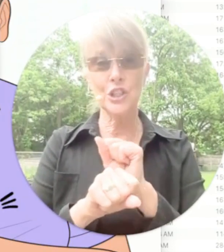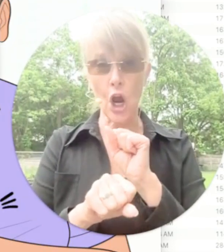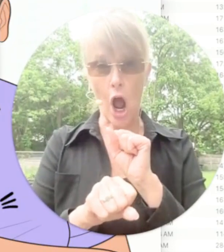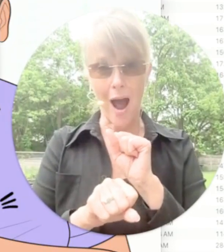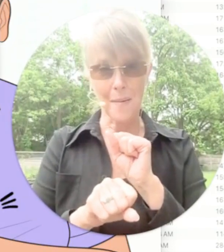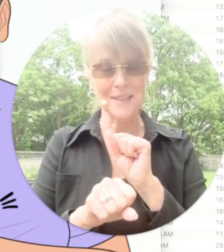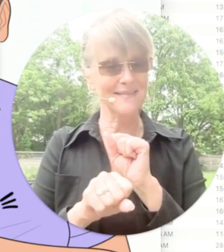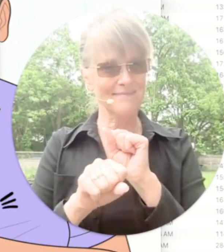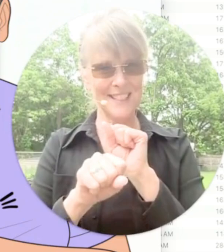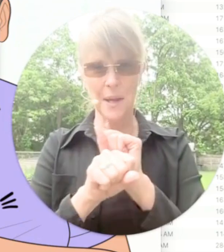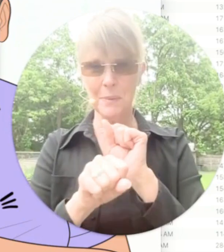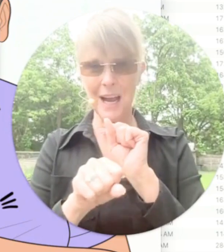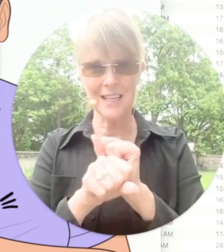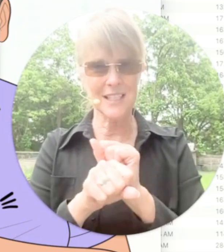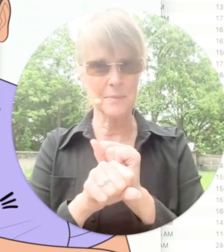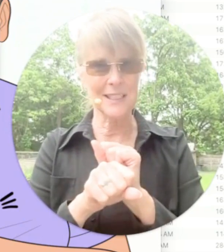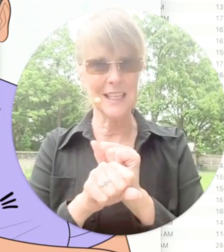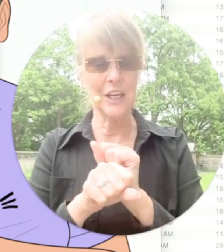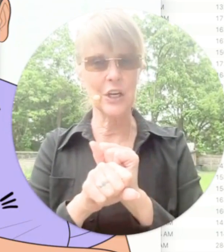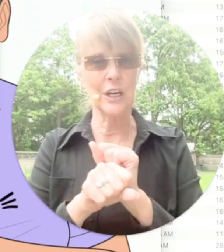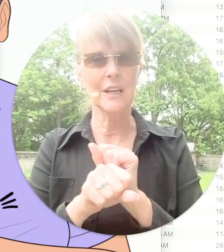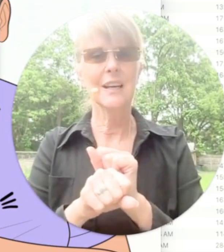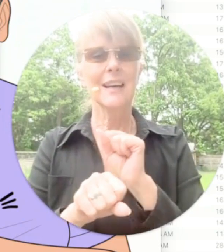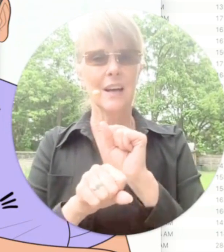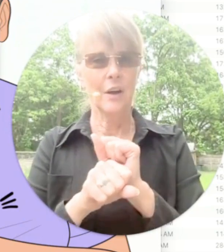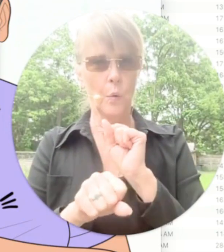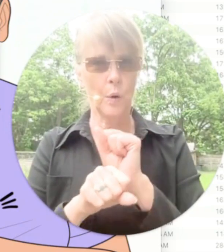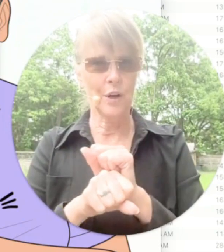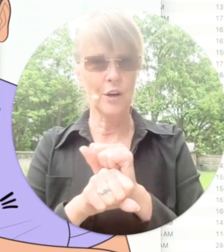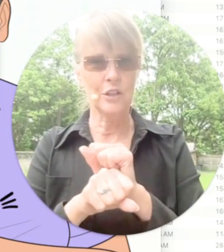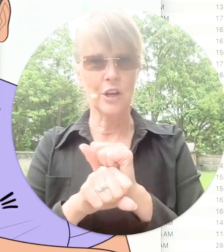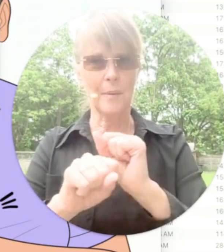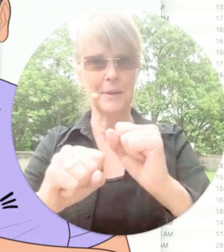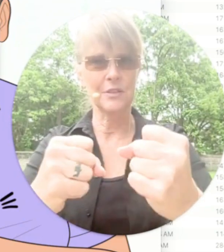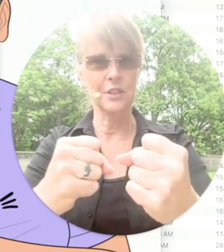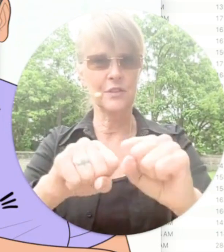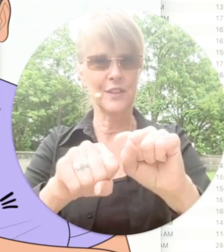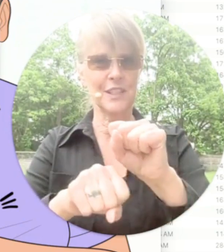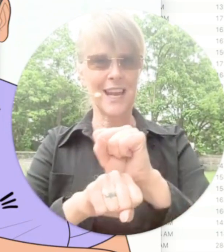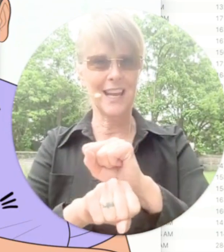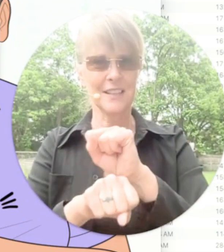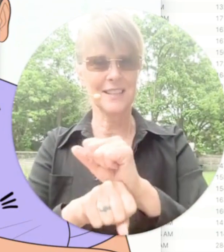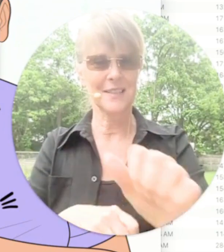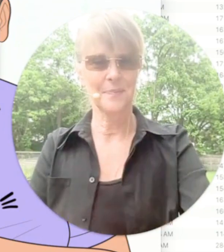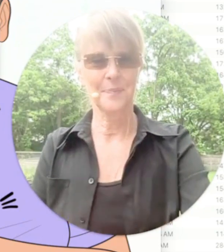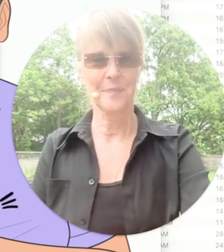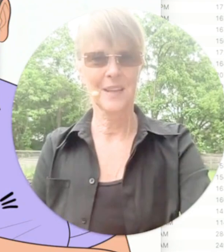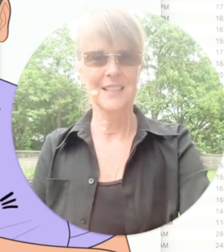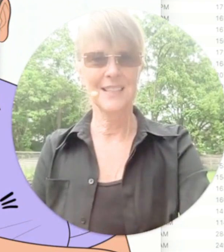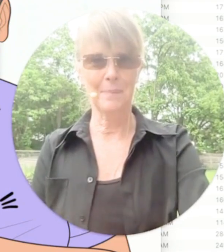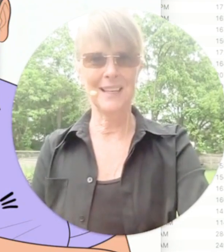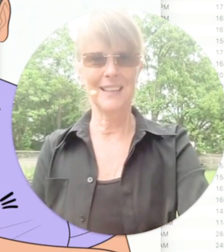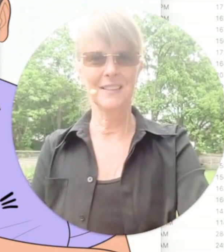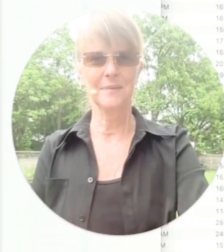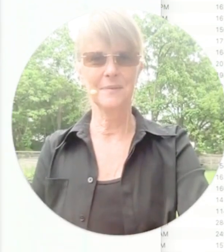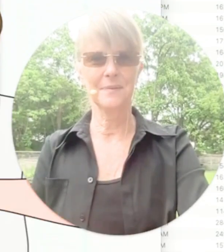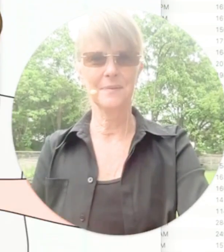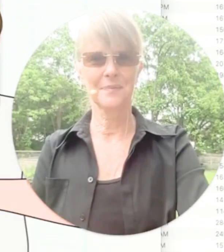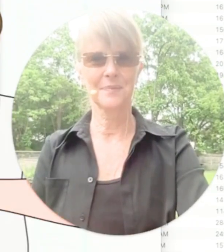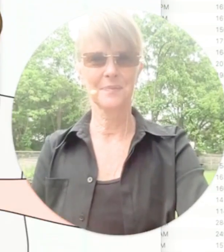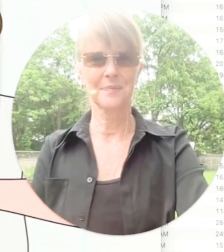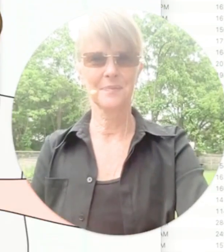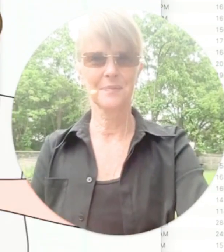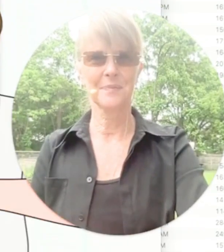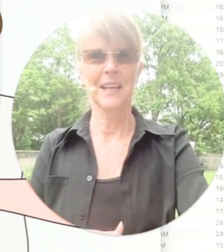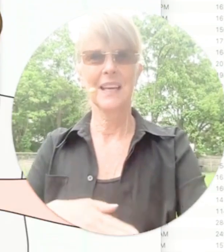or job. Same concept in here. Work or job. These are just fist hands tapping.